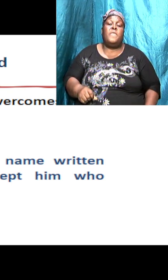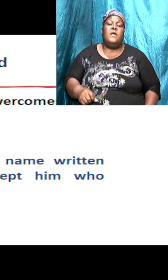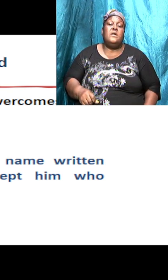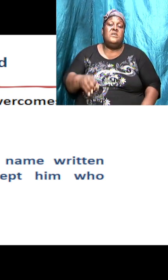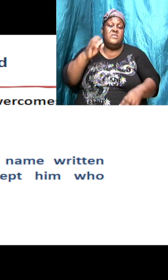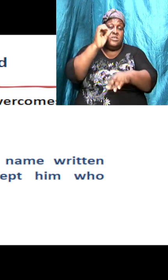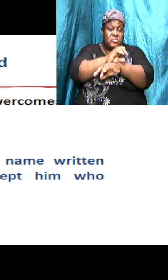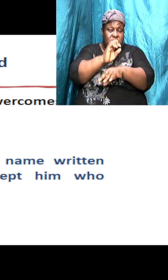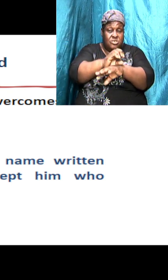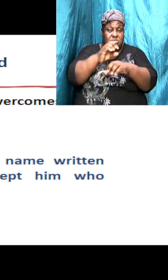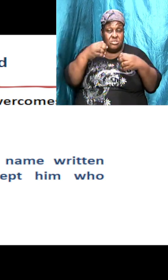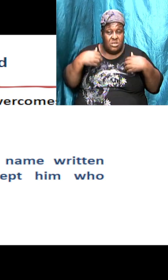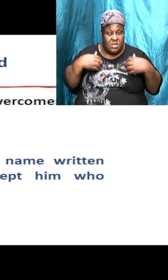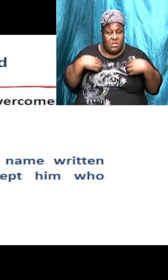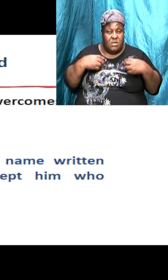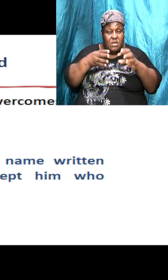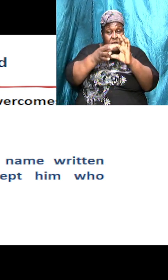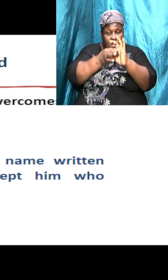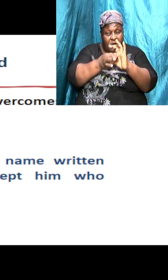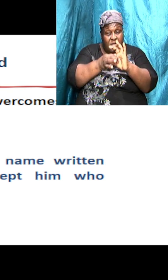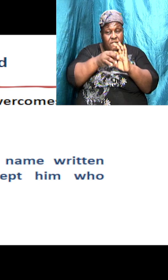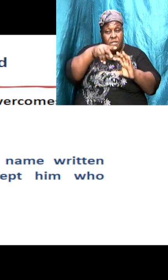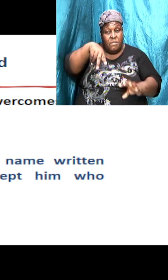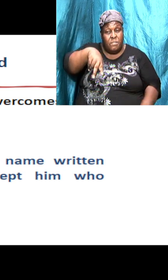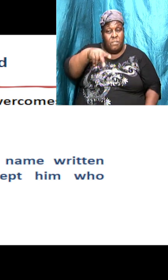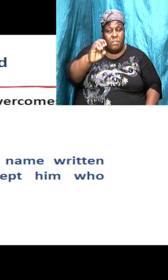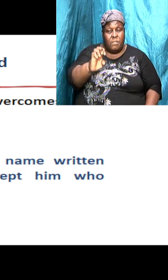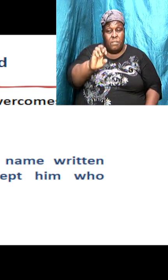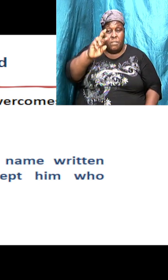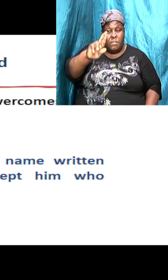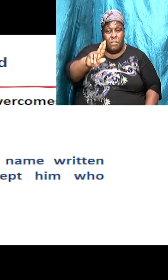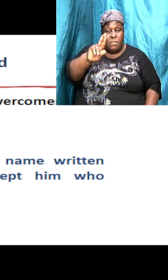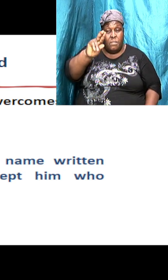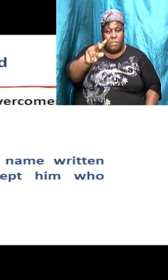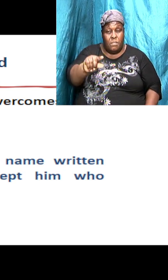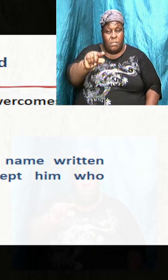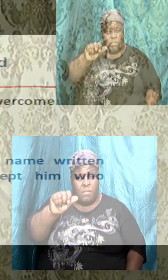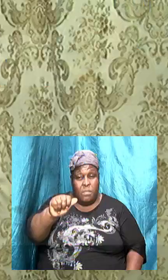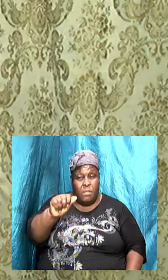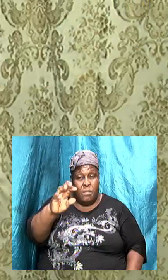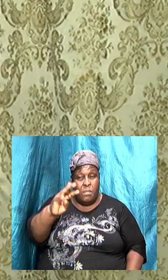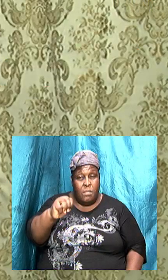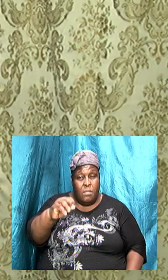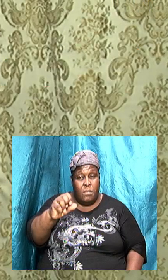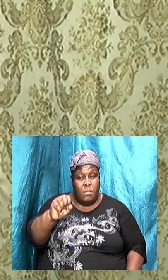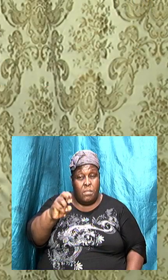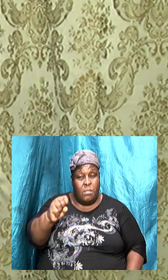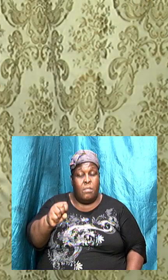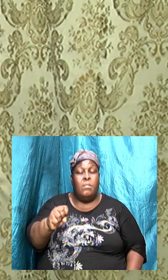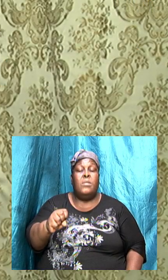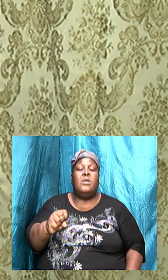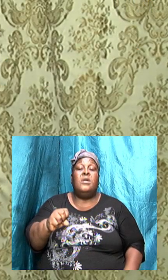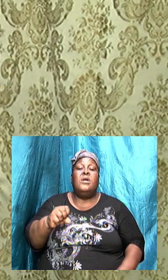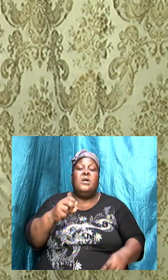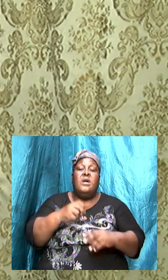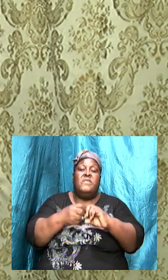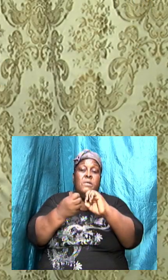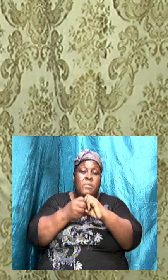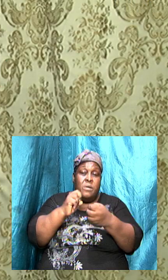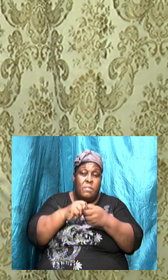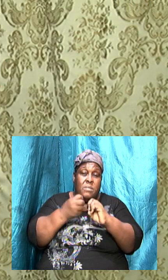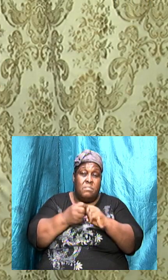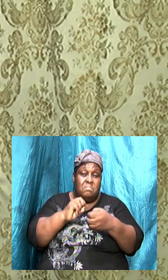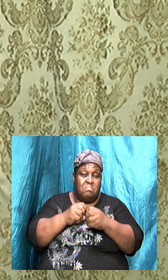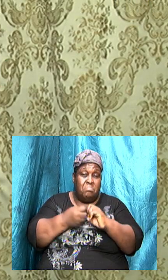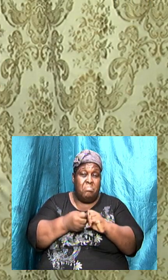Pergamos had their issues. The church at Pergamos had their ups. They had their